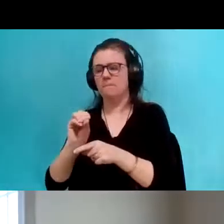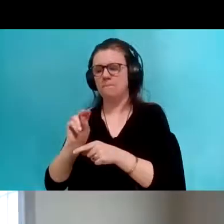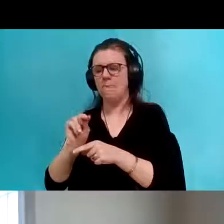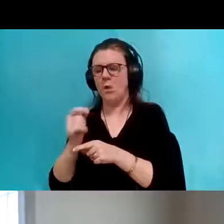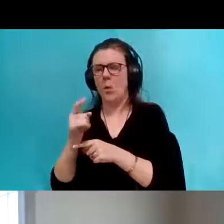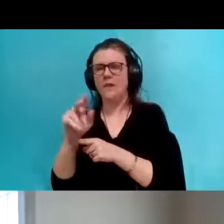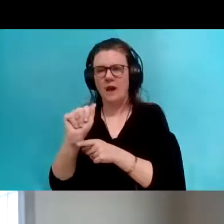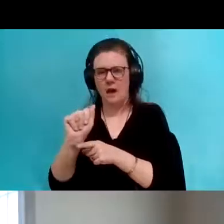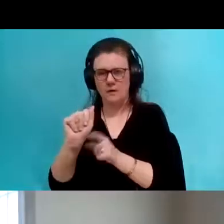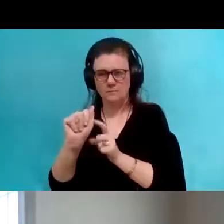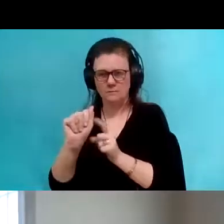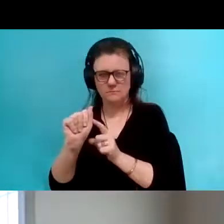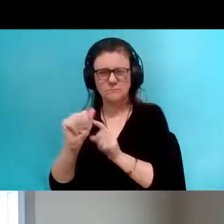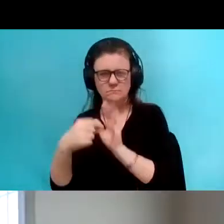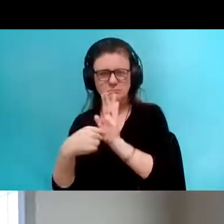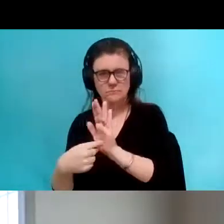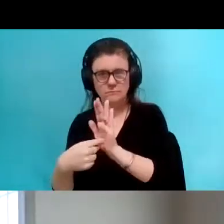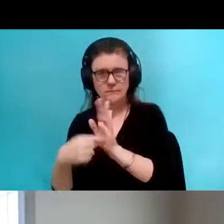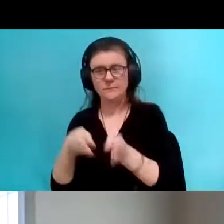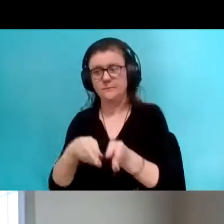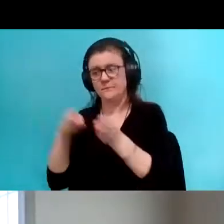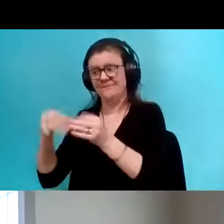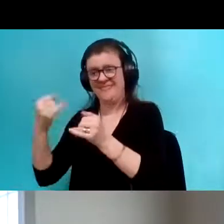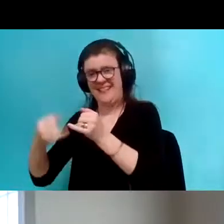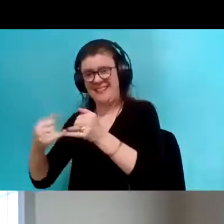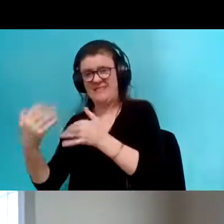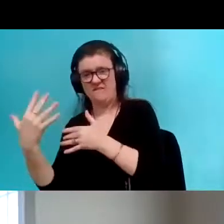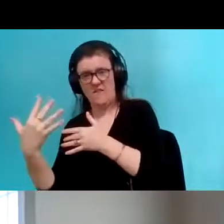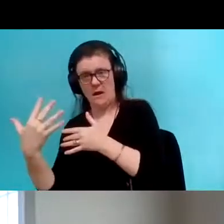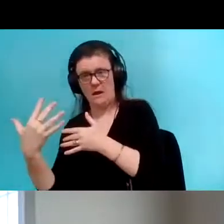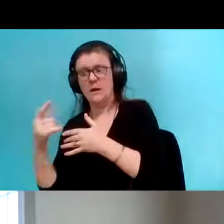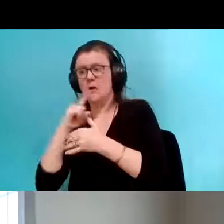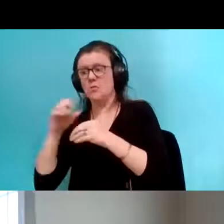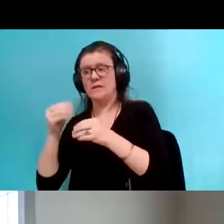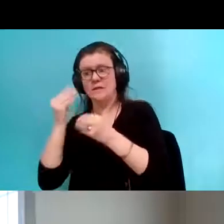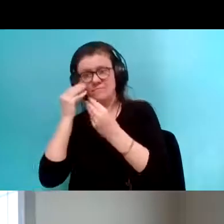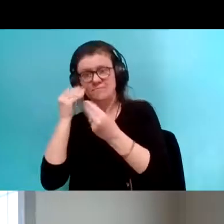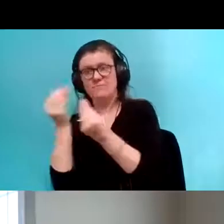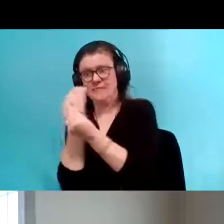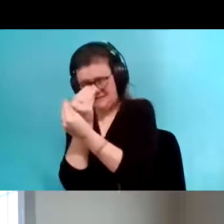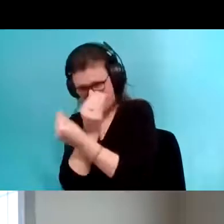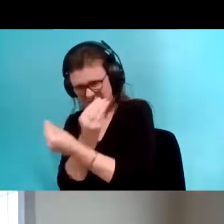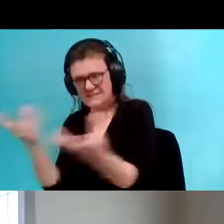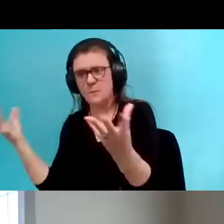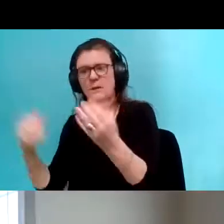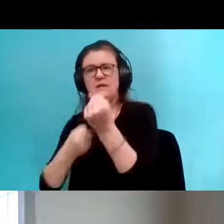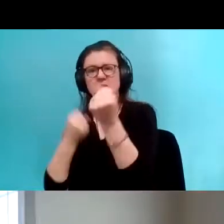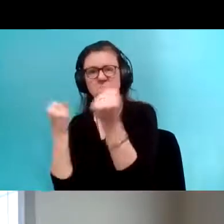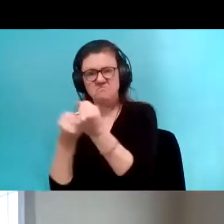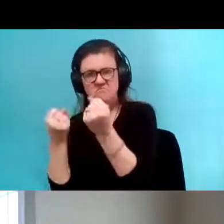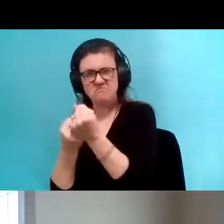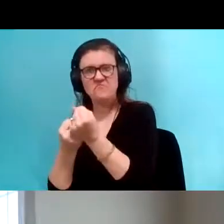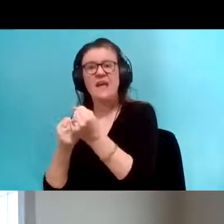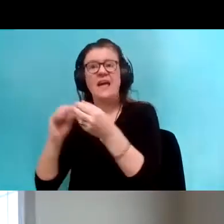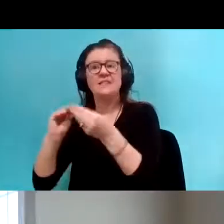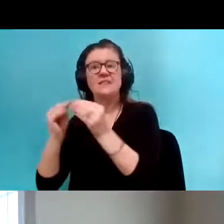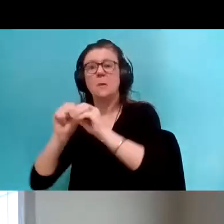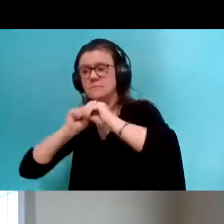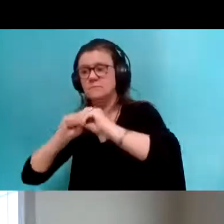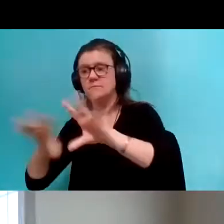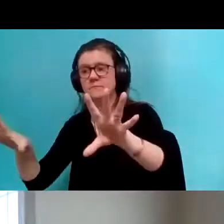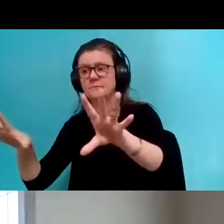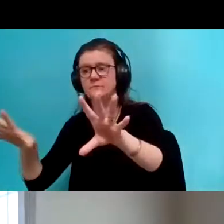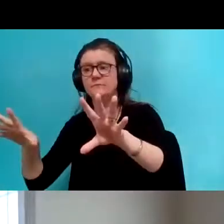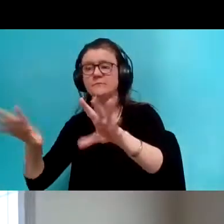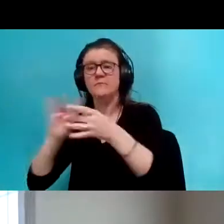finally, for the last stage, which is on effective dissemination, advocacy, and use of gender statistics, we showcase the release of